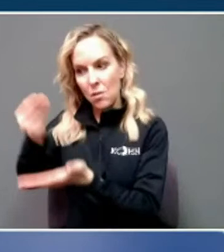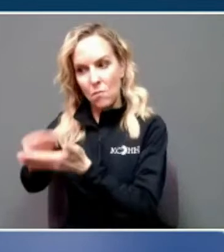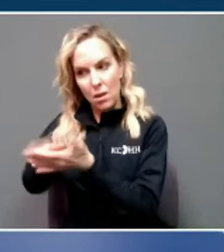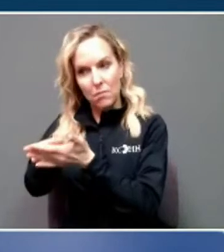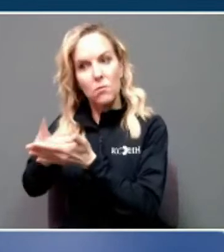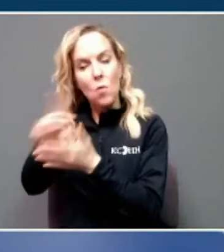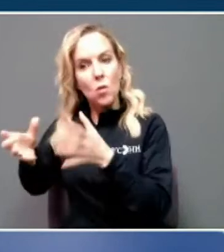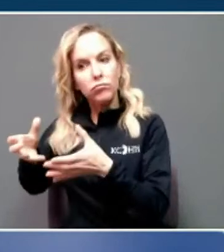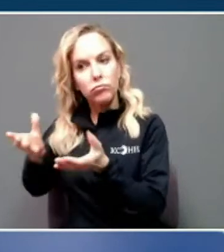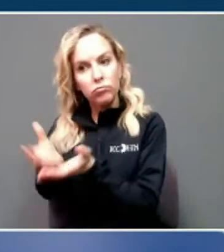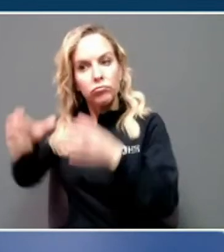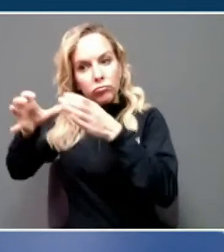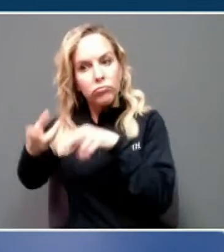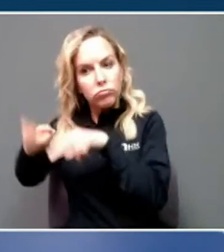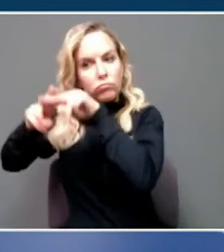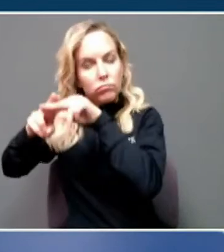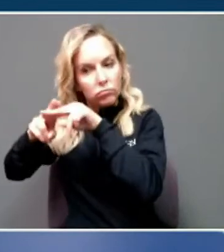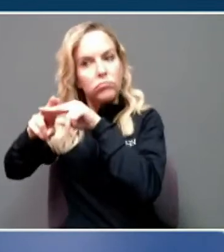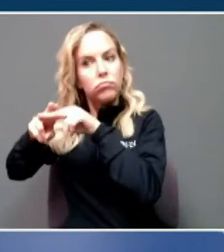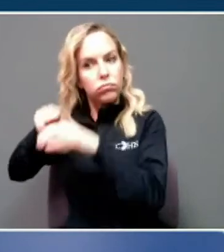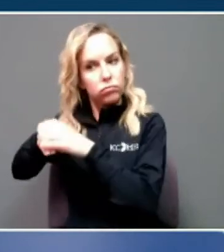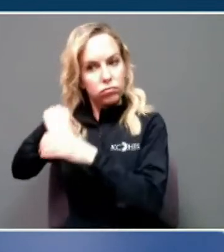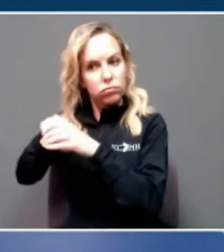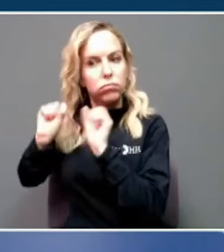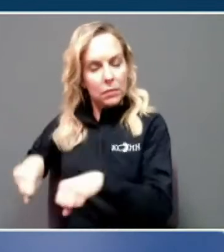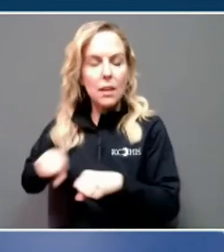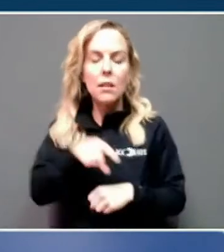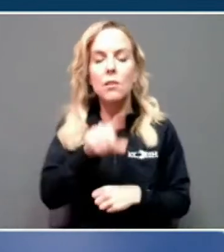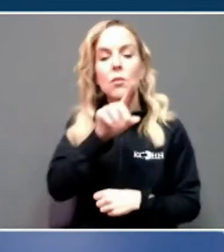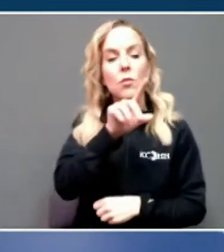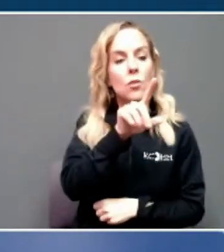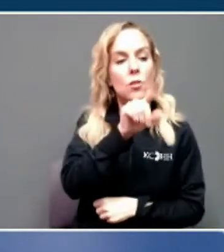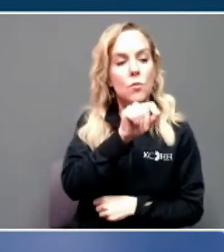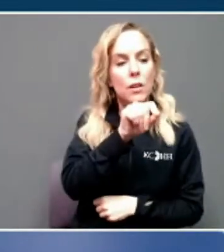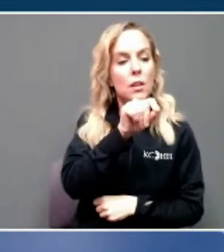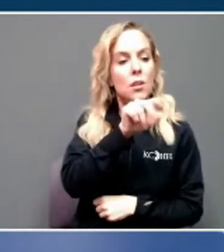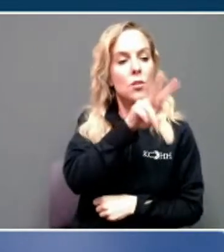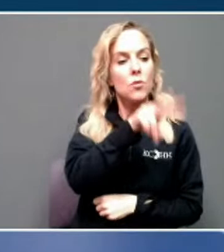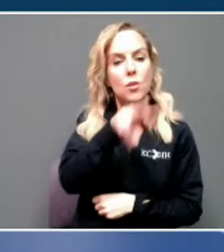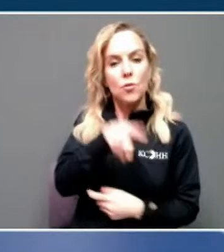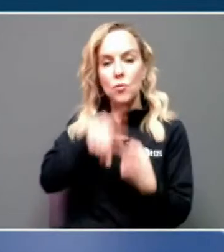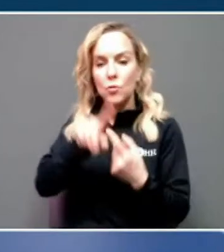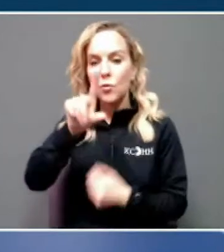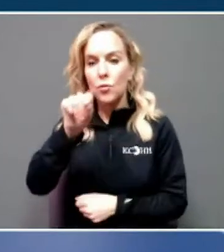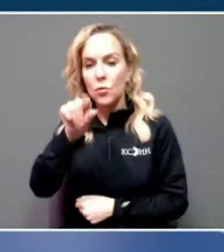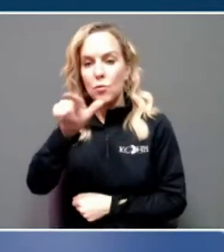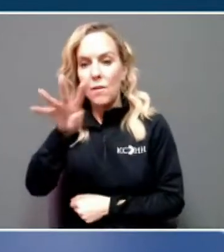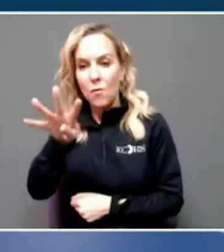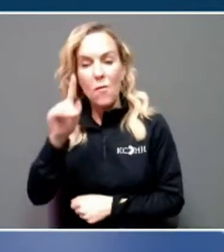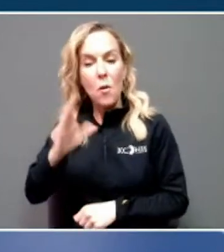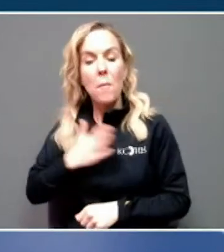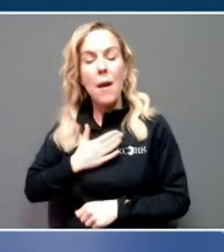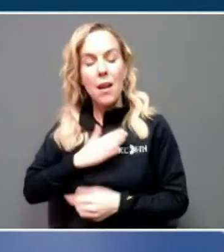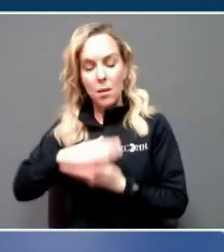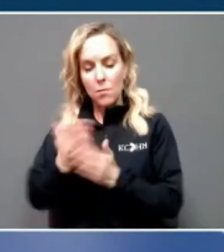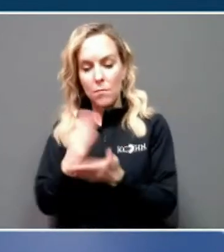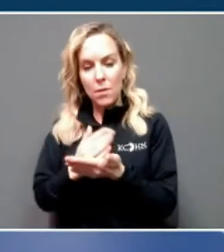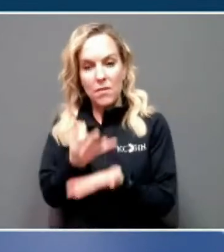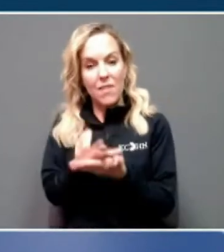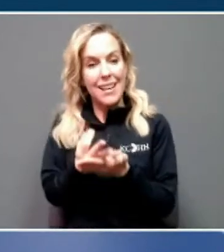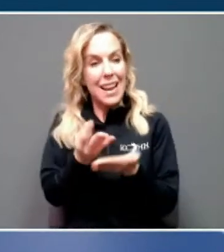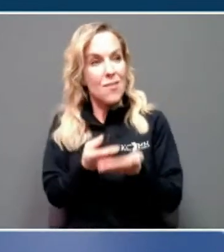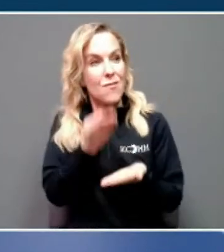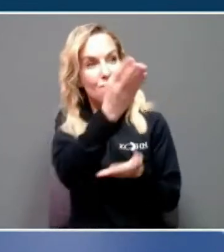also incorporates 2022 to 2024 executive branch budget recommendations. So